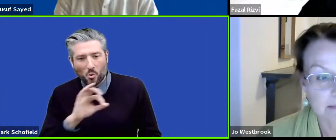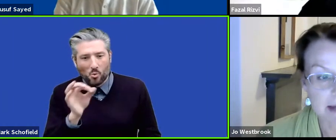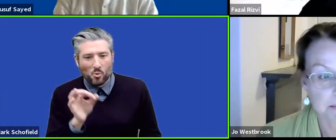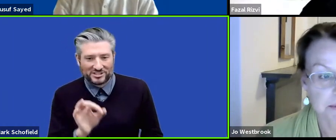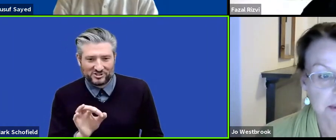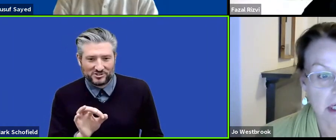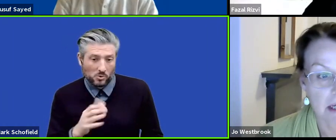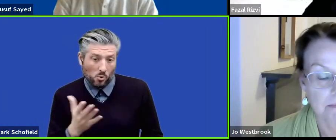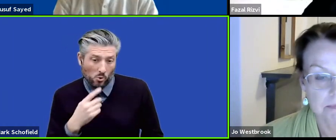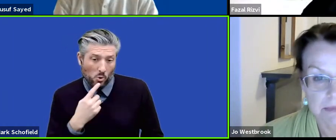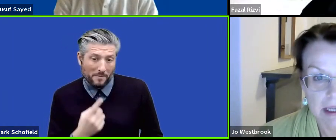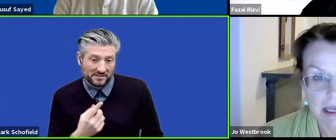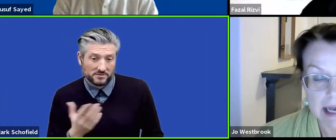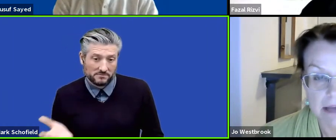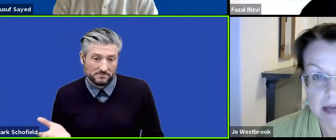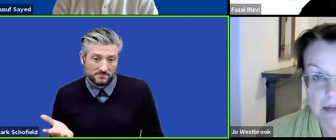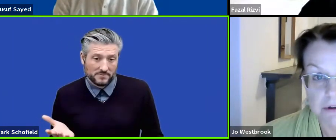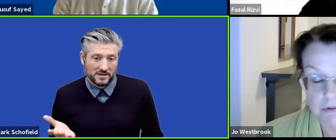comment about